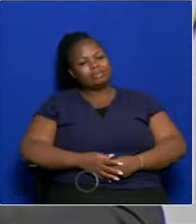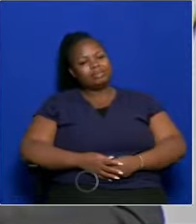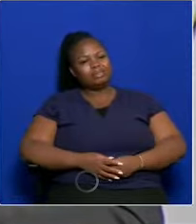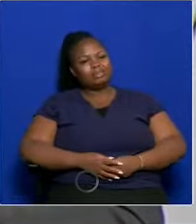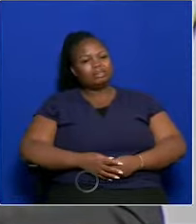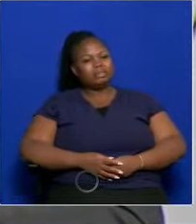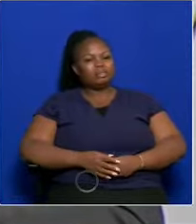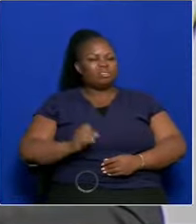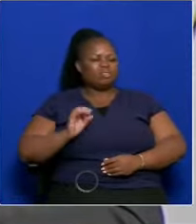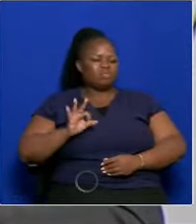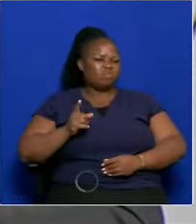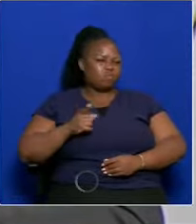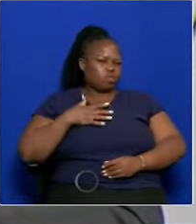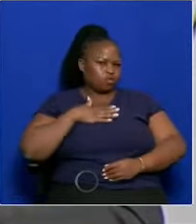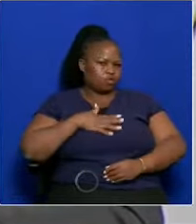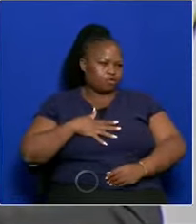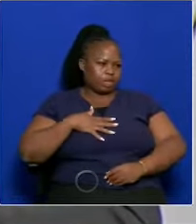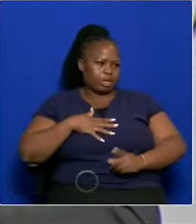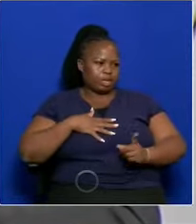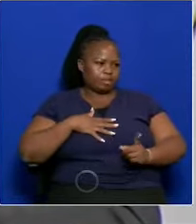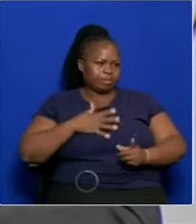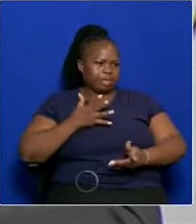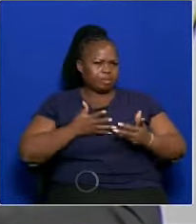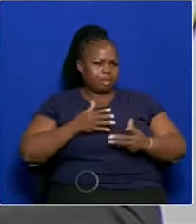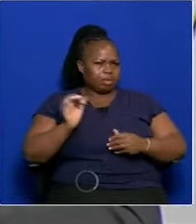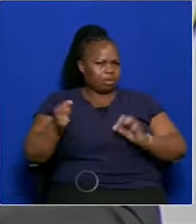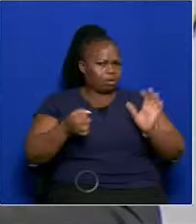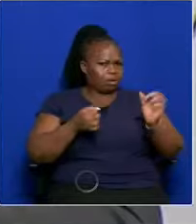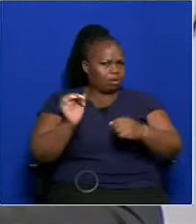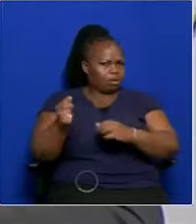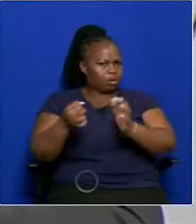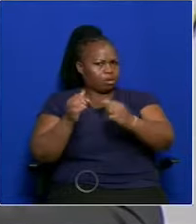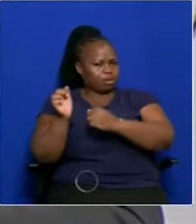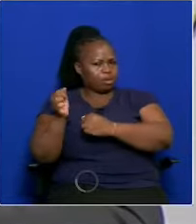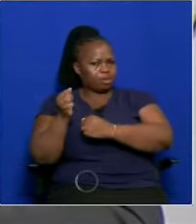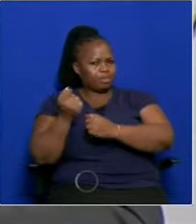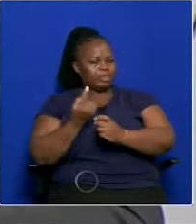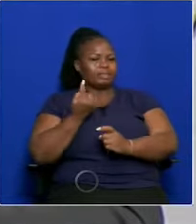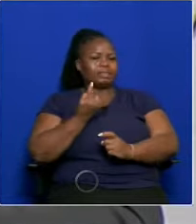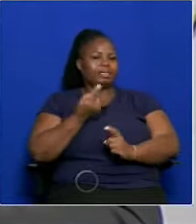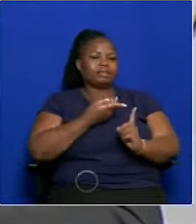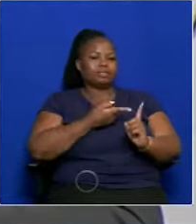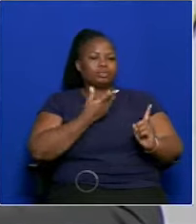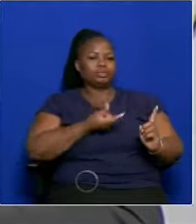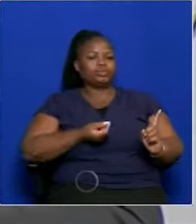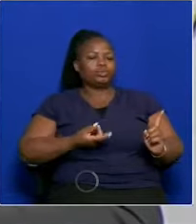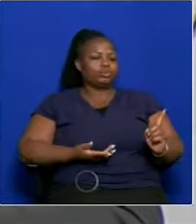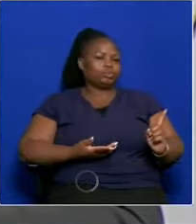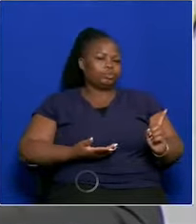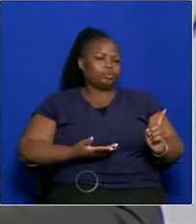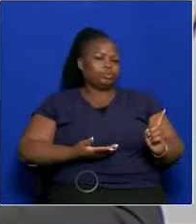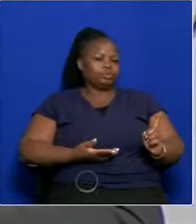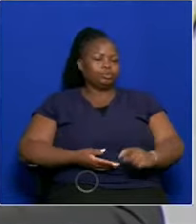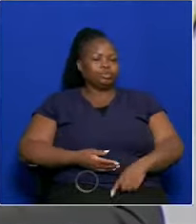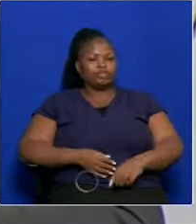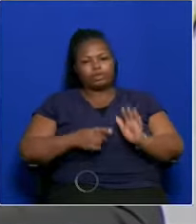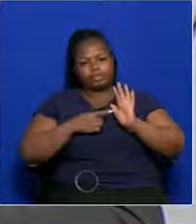feel they might be recruiting these people themselves. Well, if I can give an